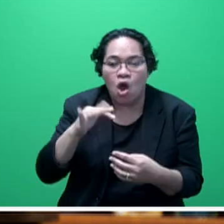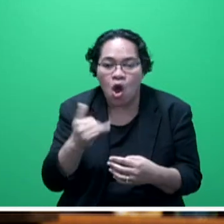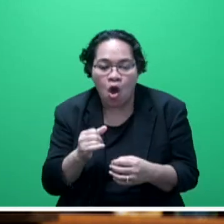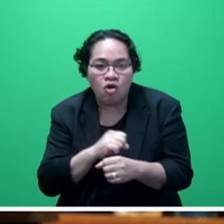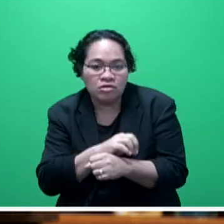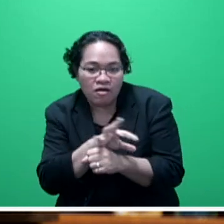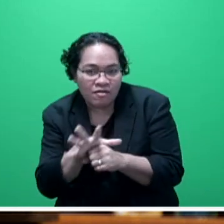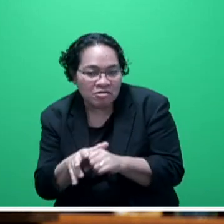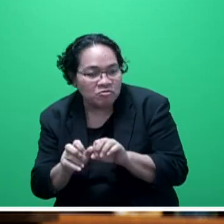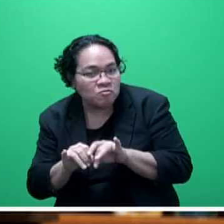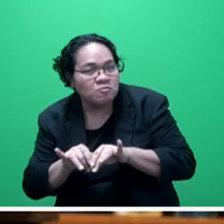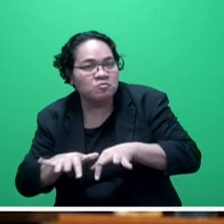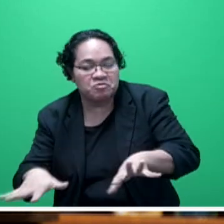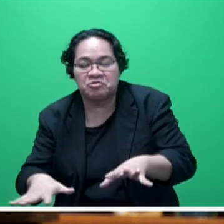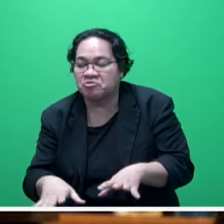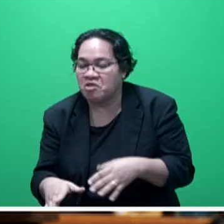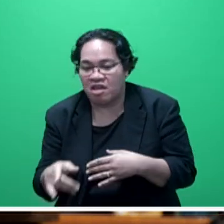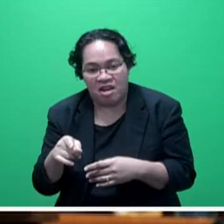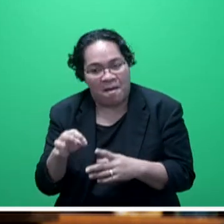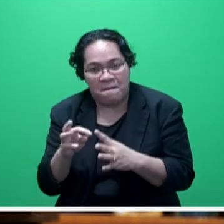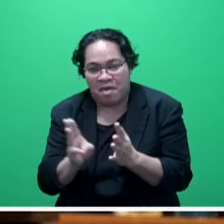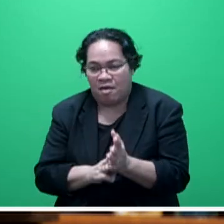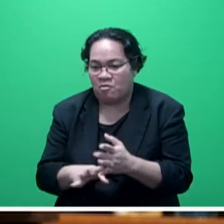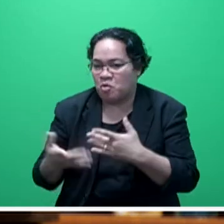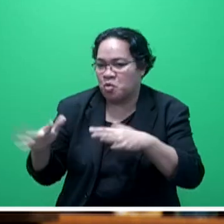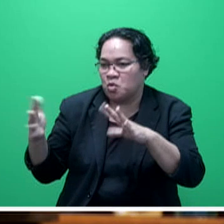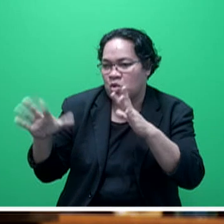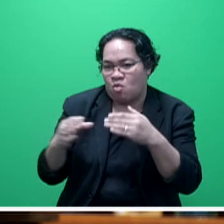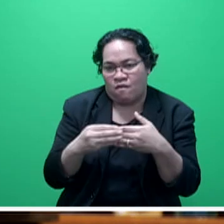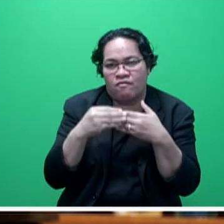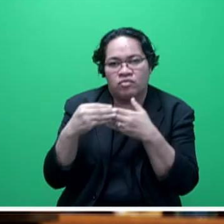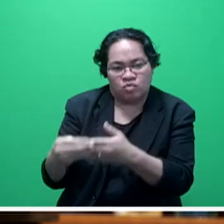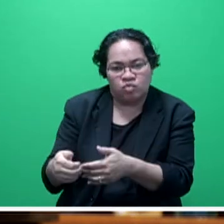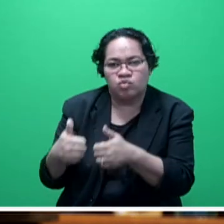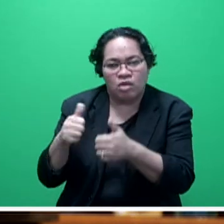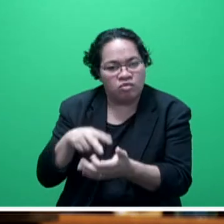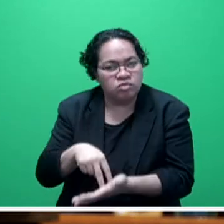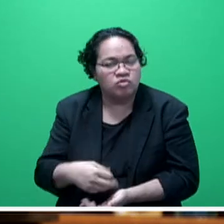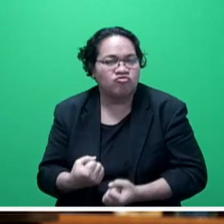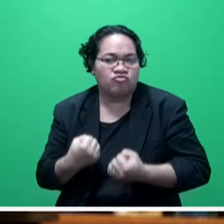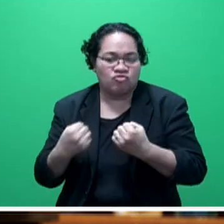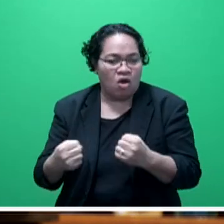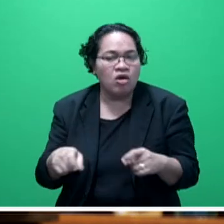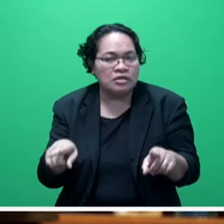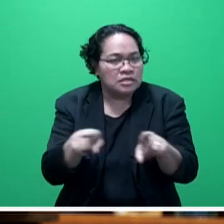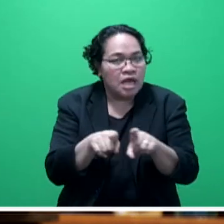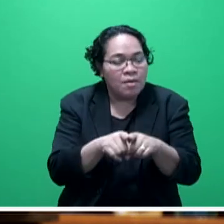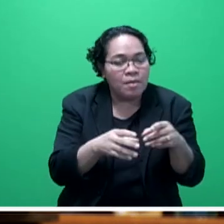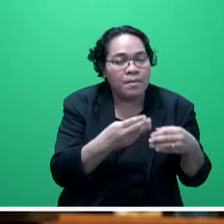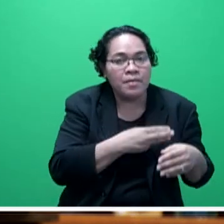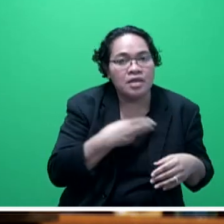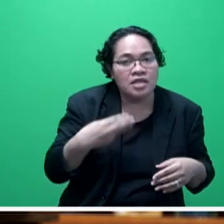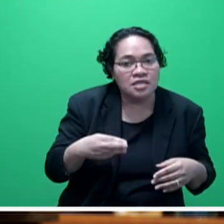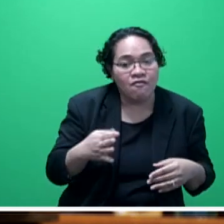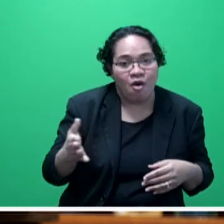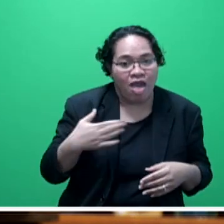pandemic. I commend the leadership of Honourable Prime Minister and Minister for Health for combating the spread